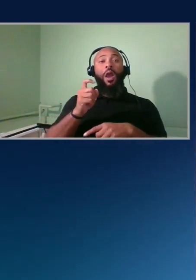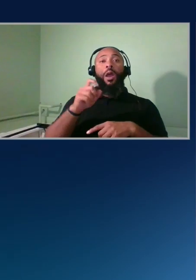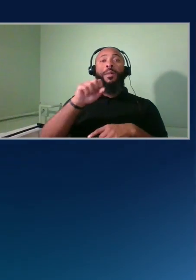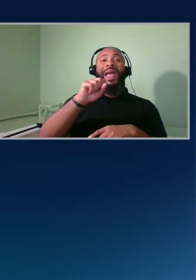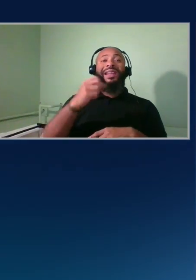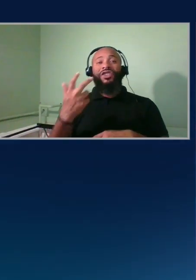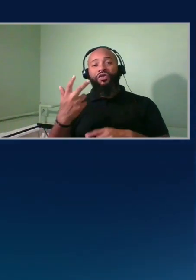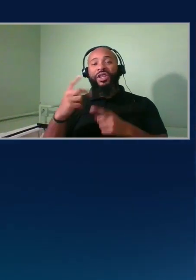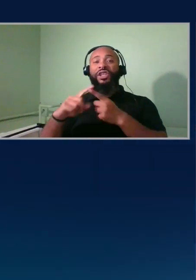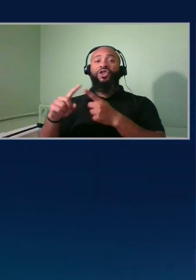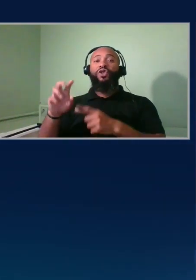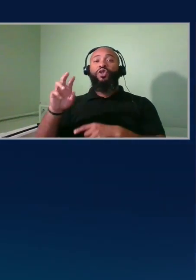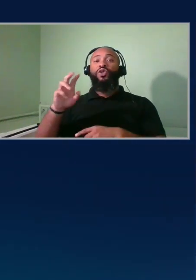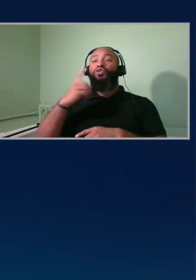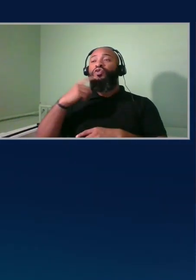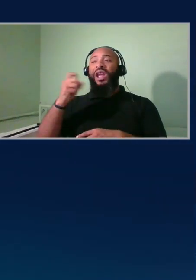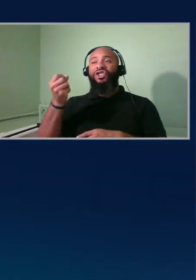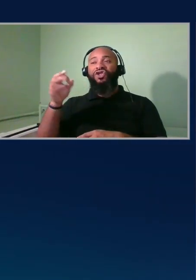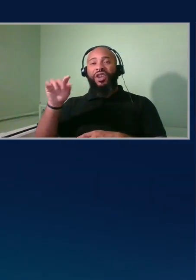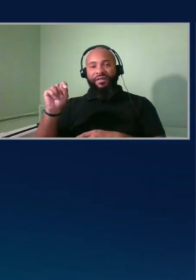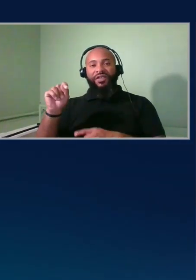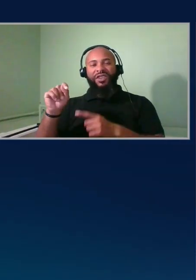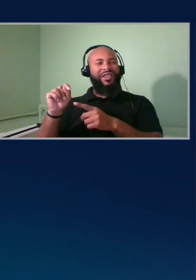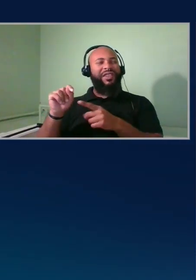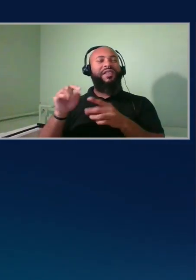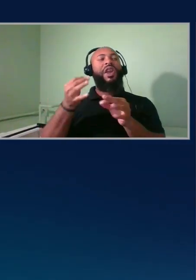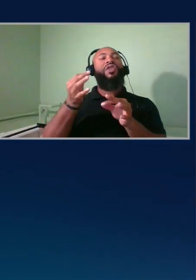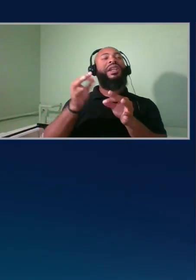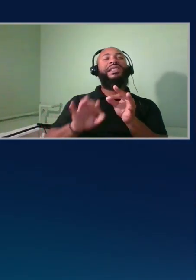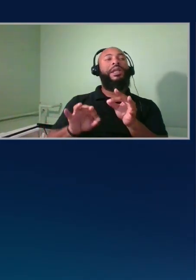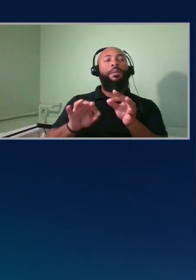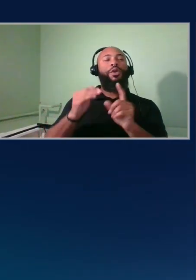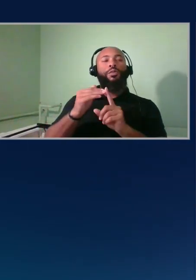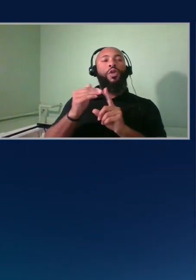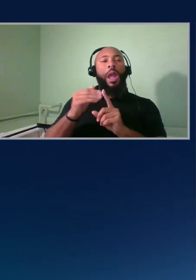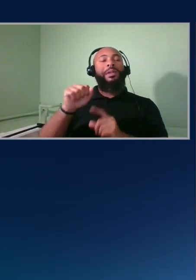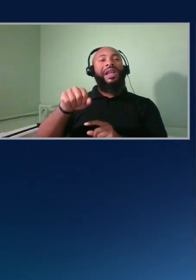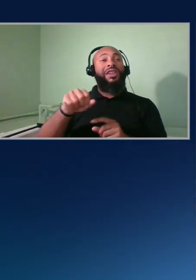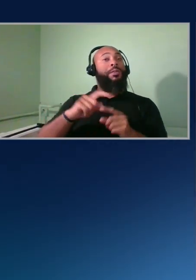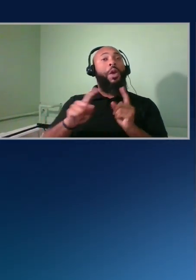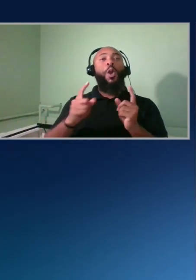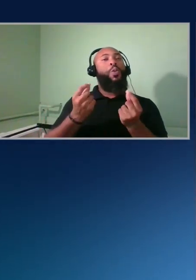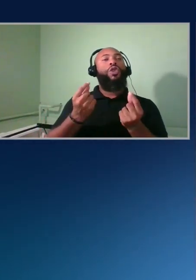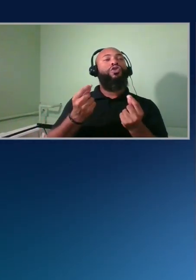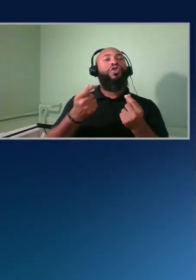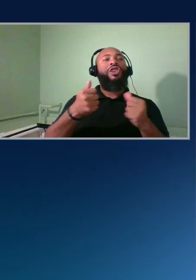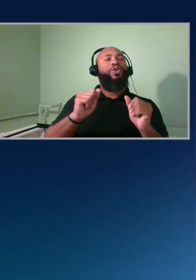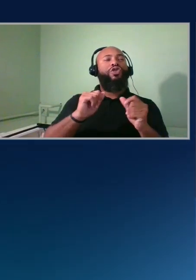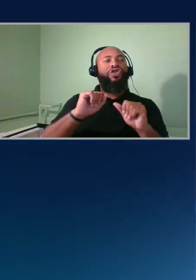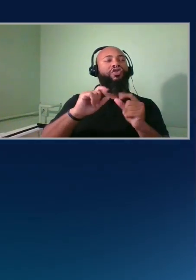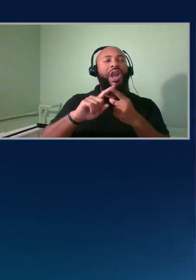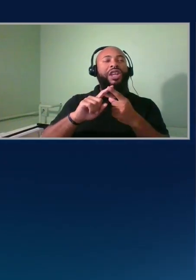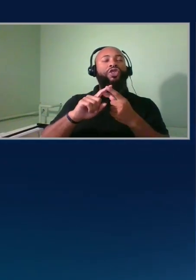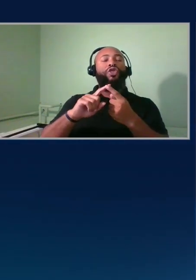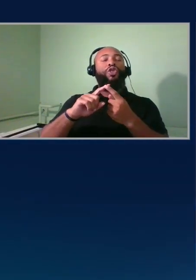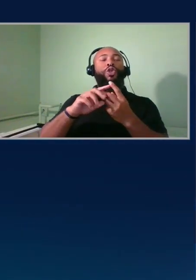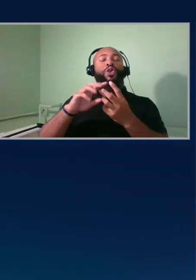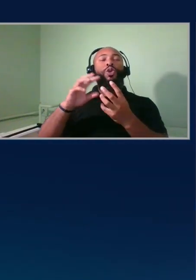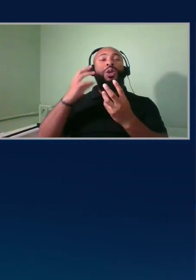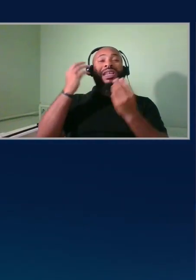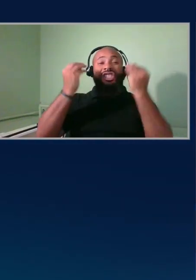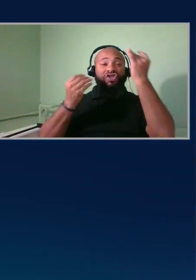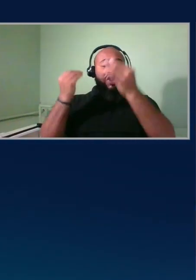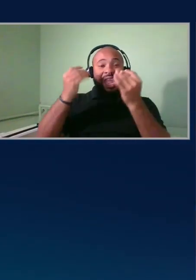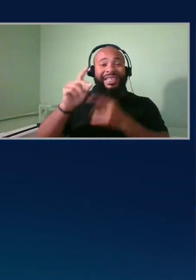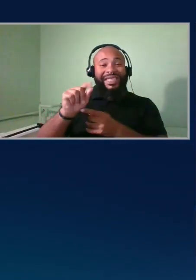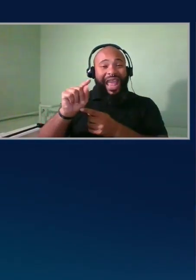prompt, but what are you trying to move? Are you just trying to ingest data? Are you trying to ingest and transfer